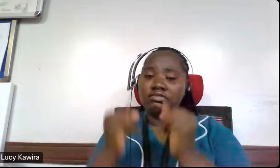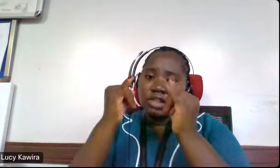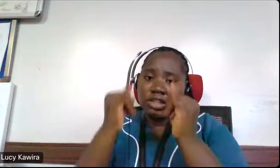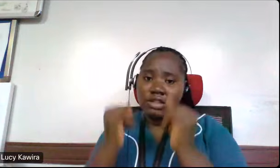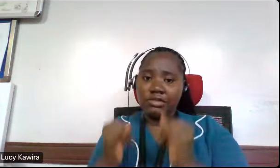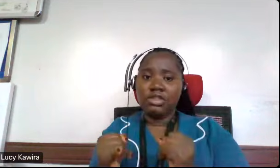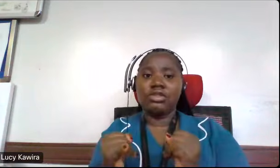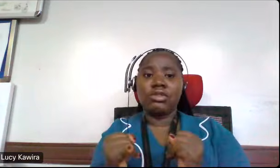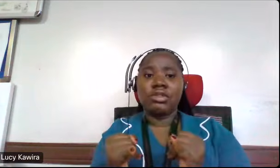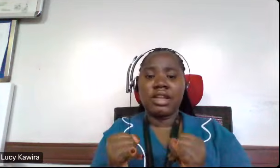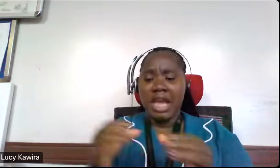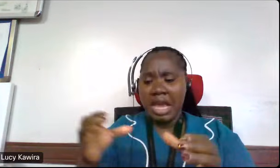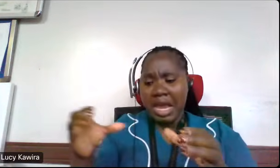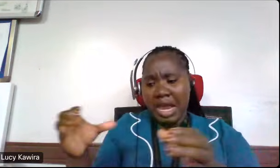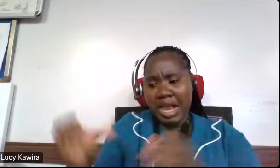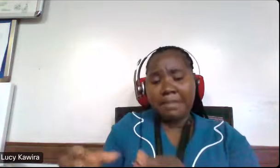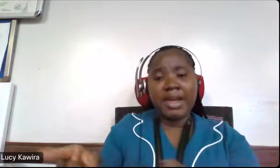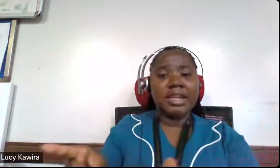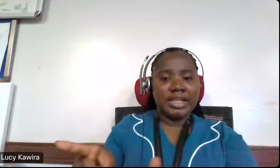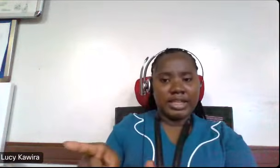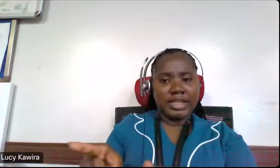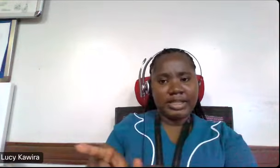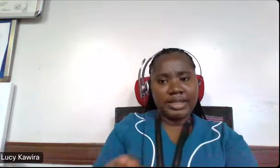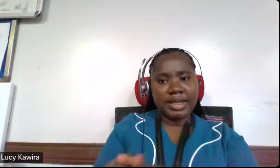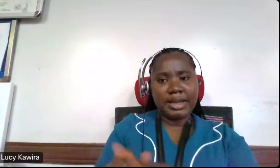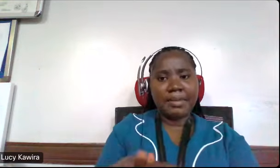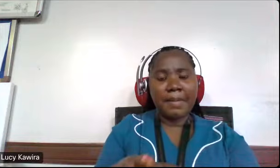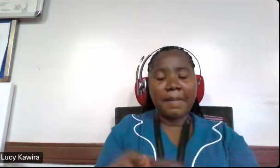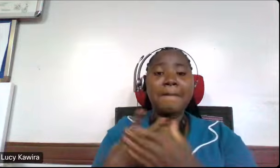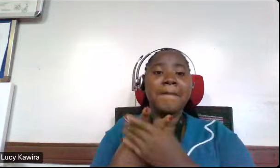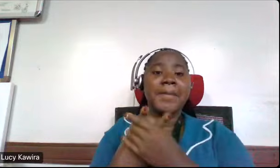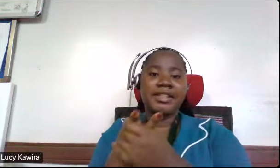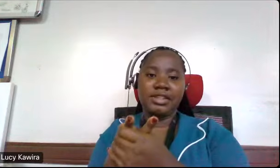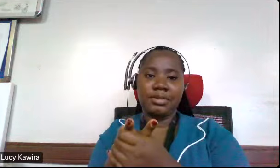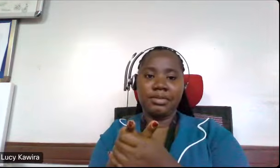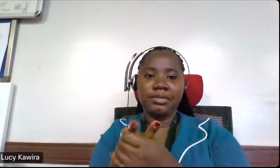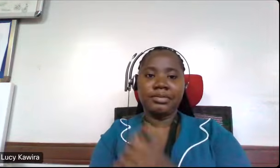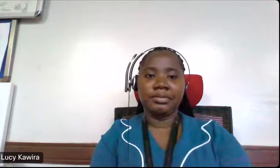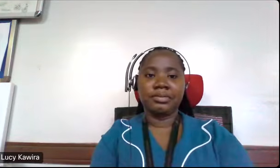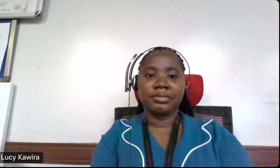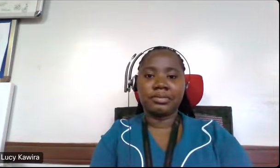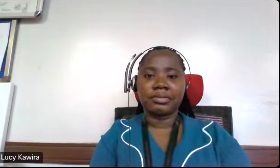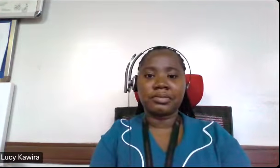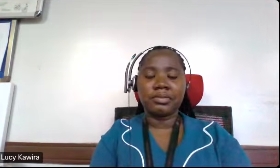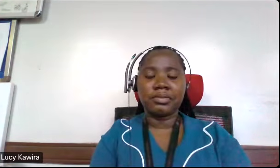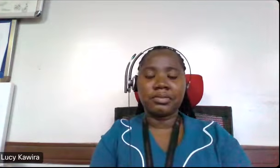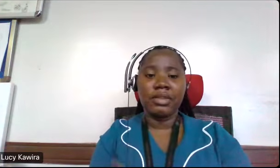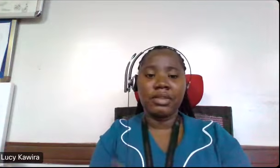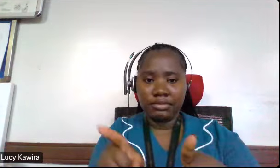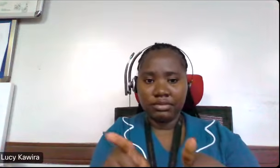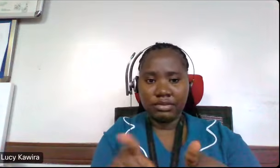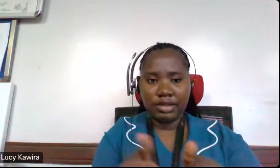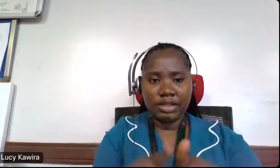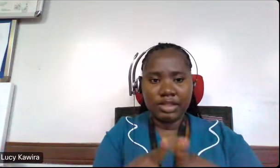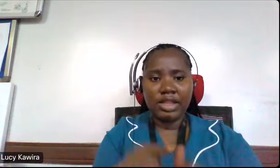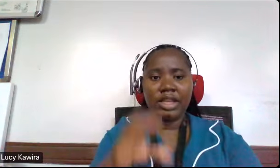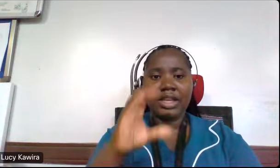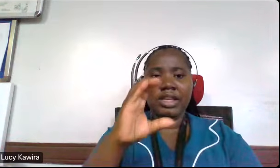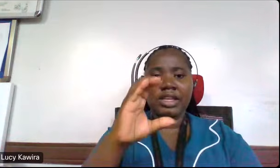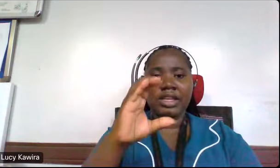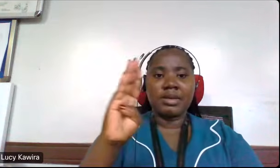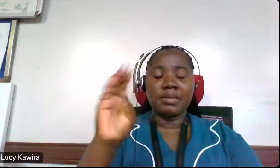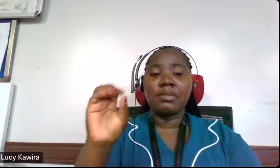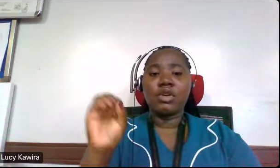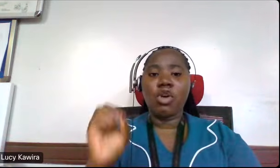tax for the company, and also income tax for the partnership, and also income tax for the CBO or self-help